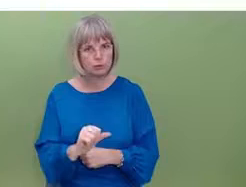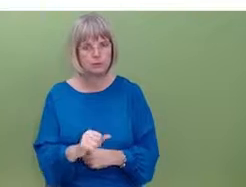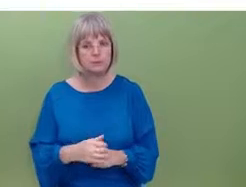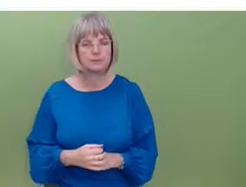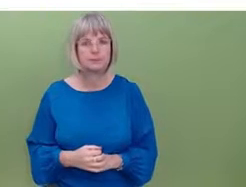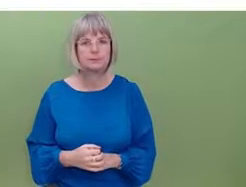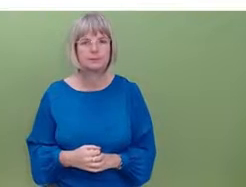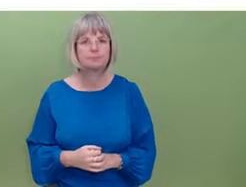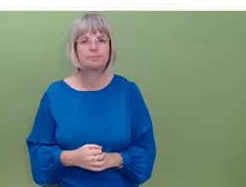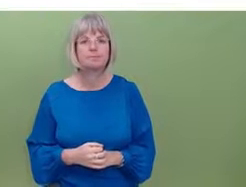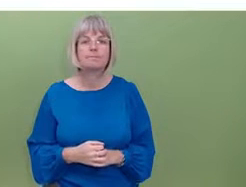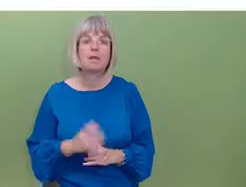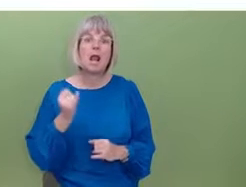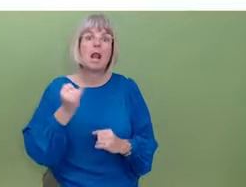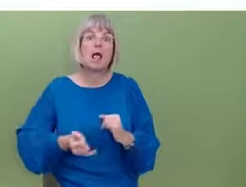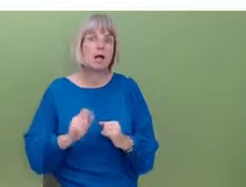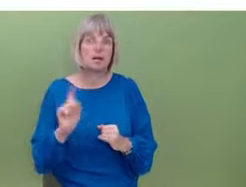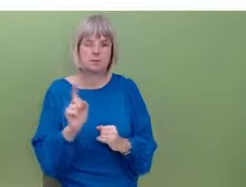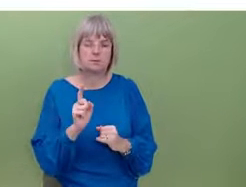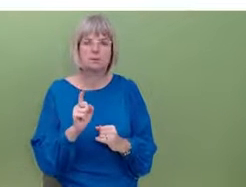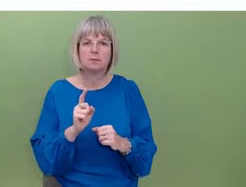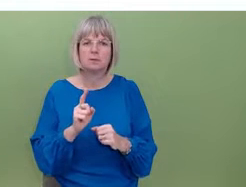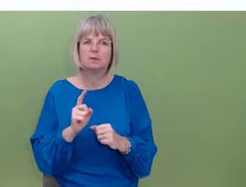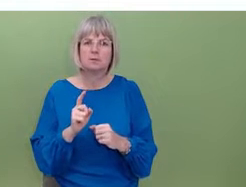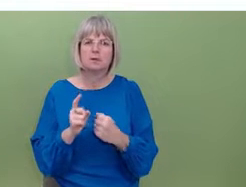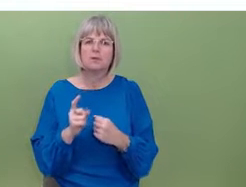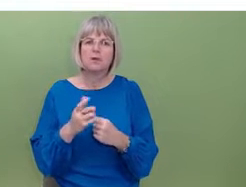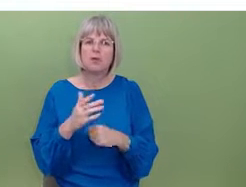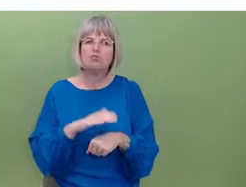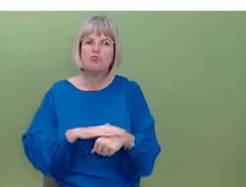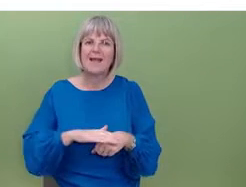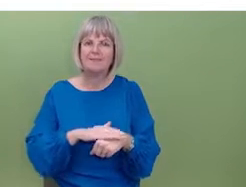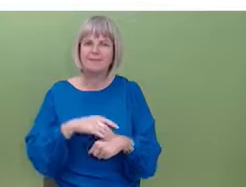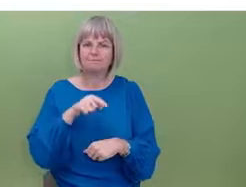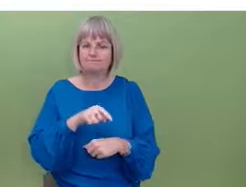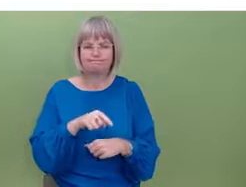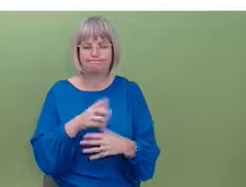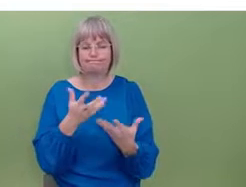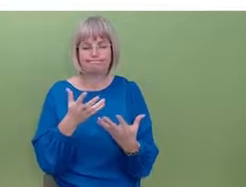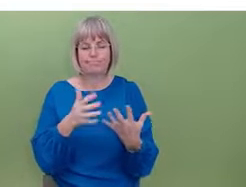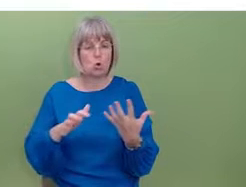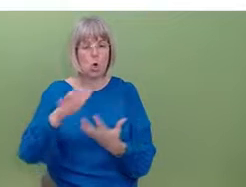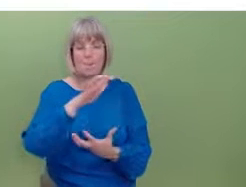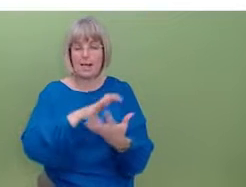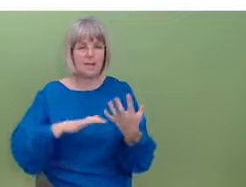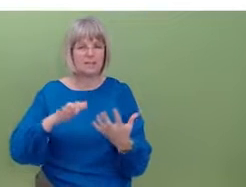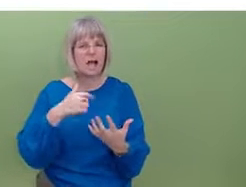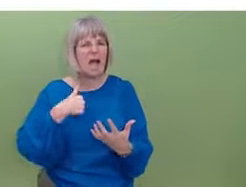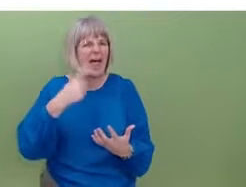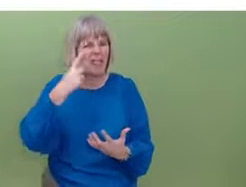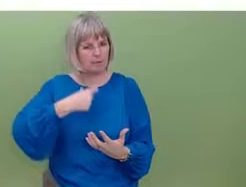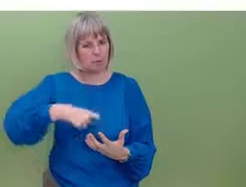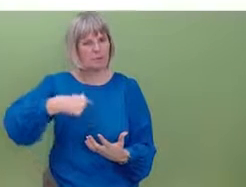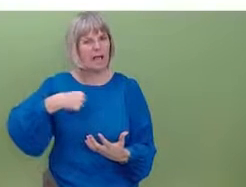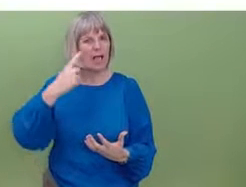of race is complicated, I think because of partly a reporting issue as well. But